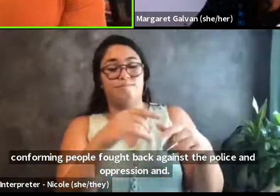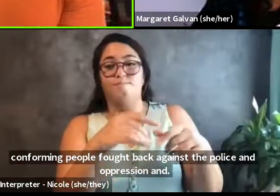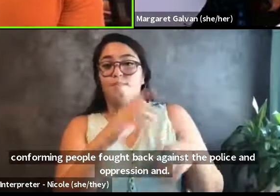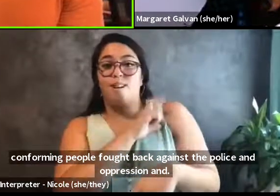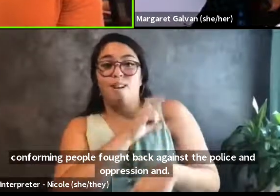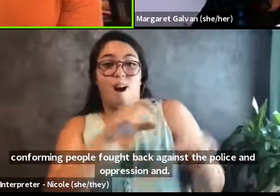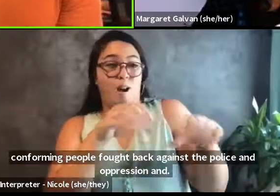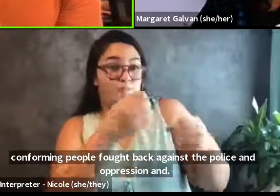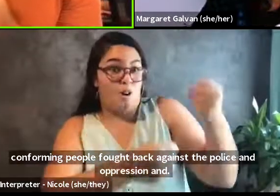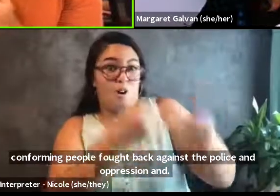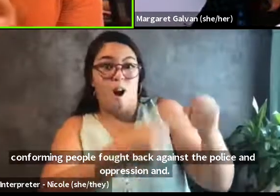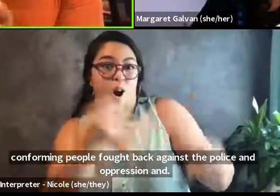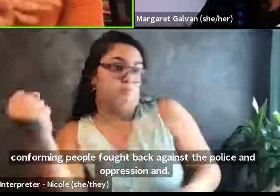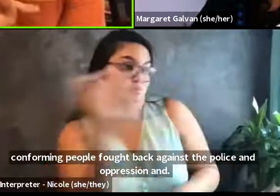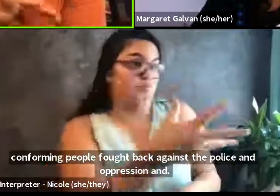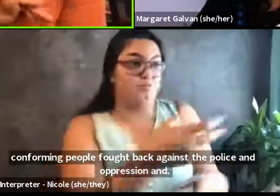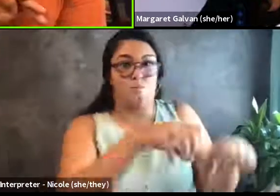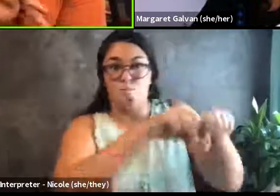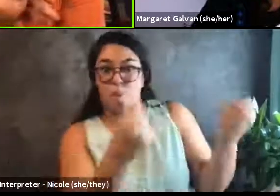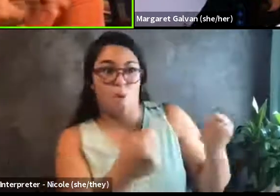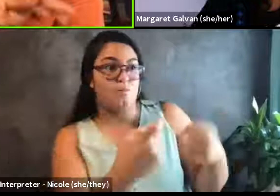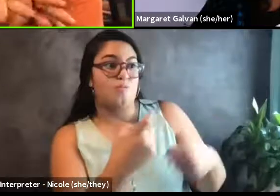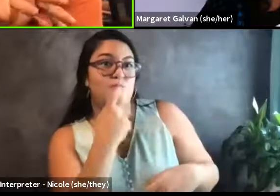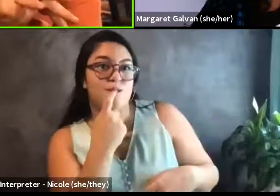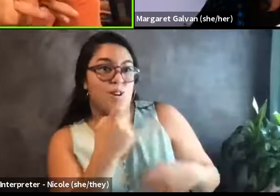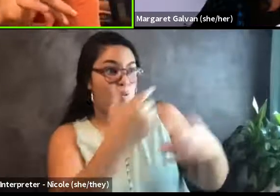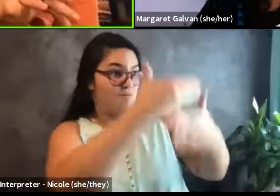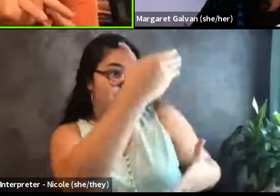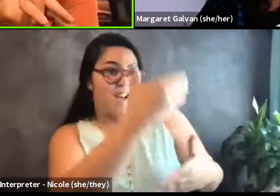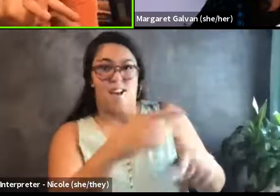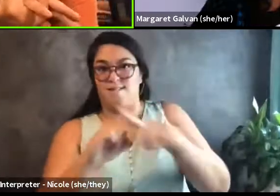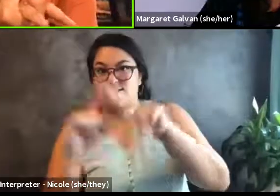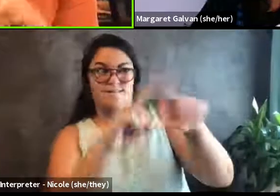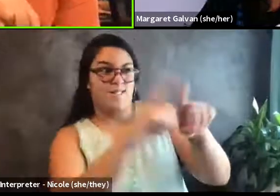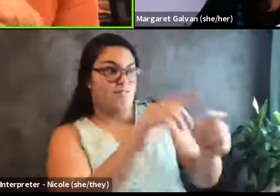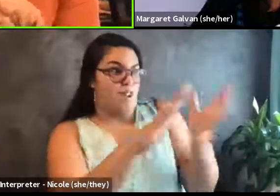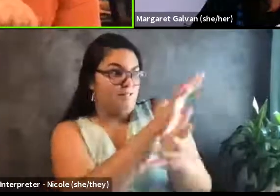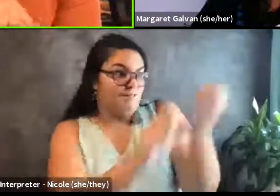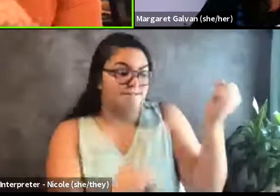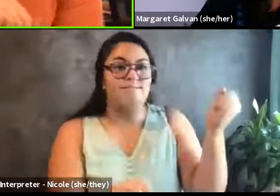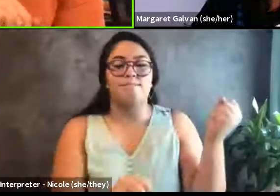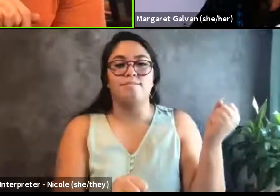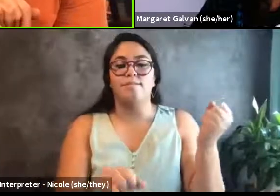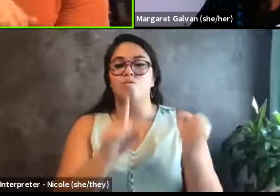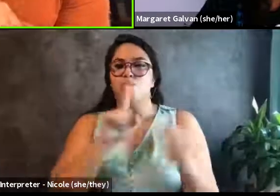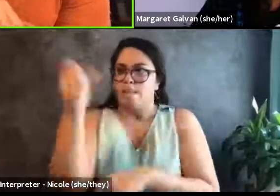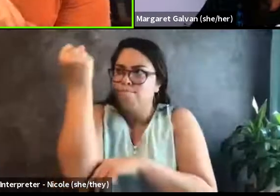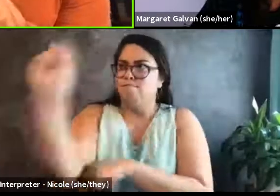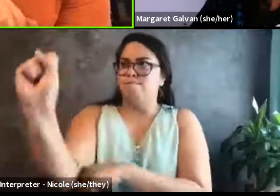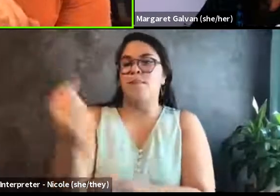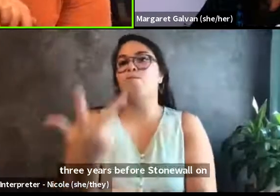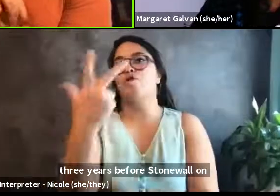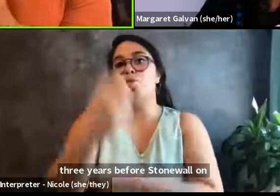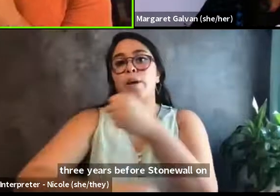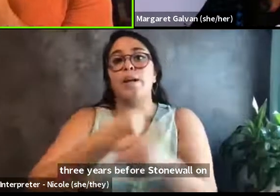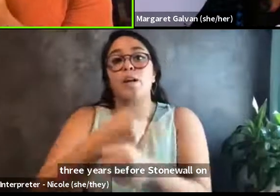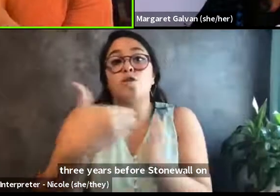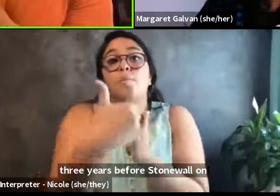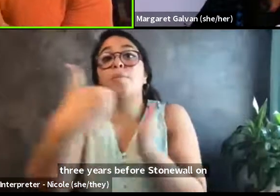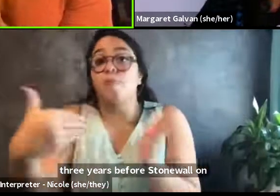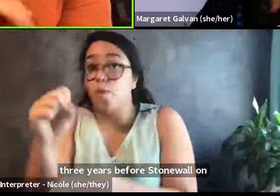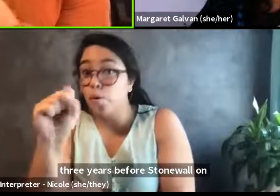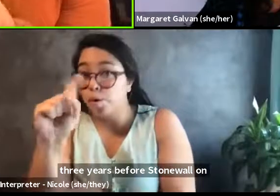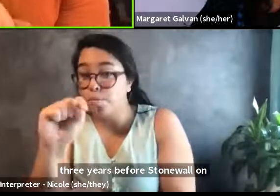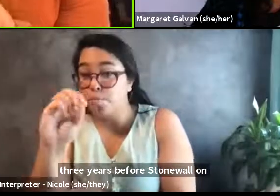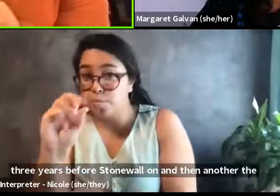revolted. And it was it, this presaged, uh, Stonewall and it was three years before Stonewall. Um, and then another, the